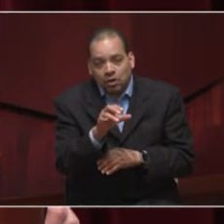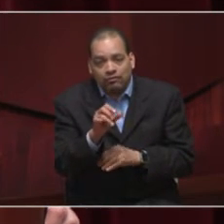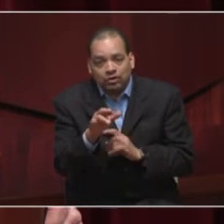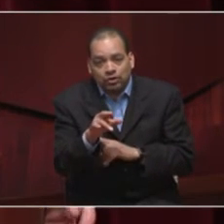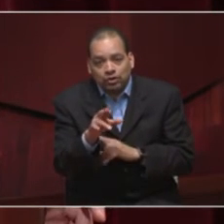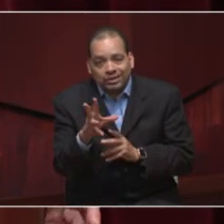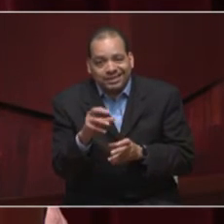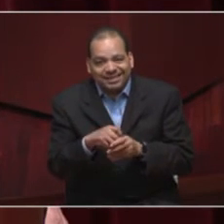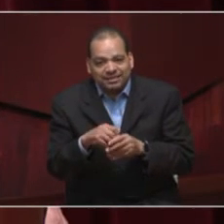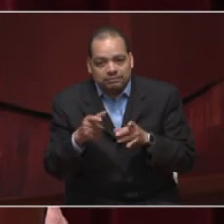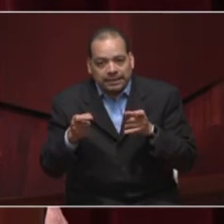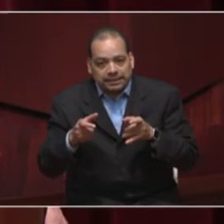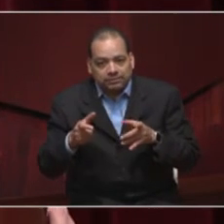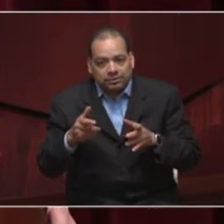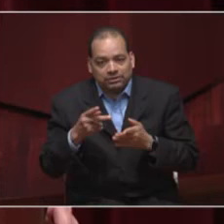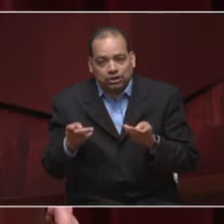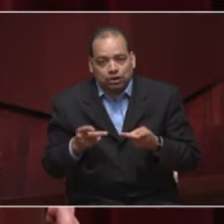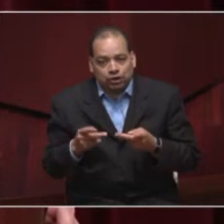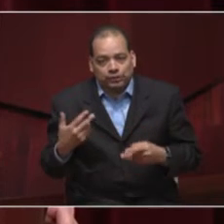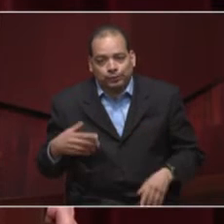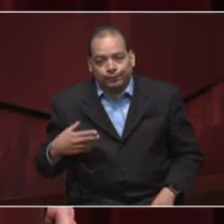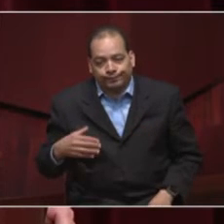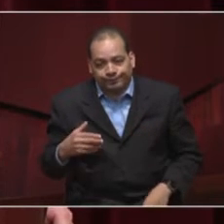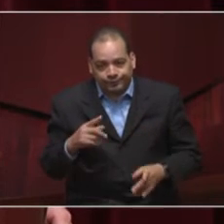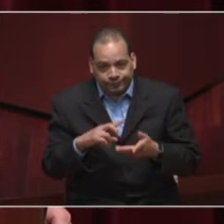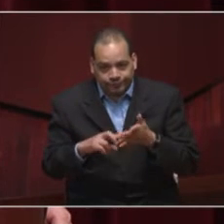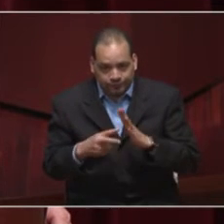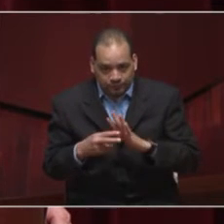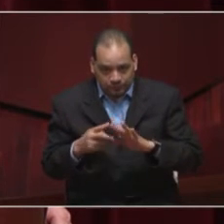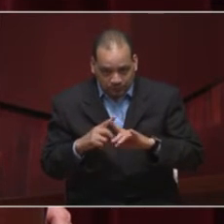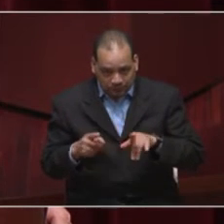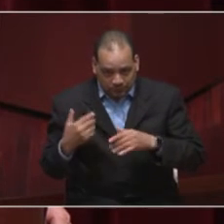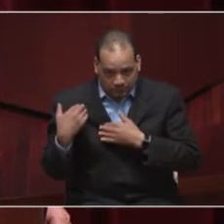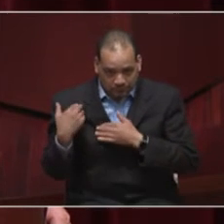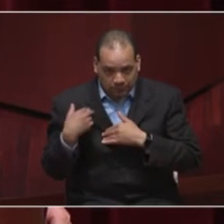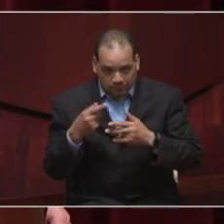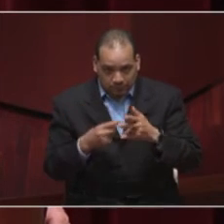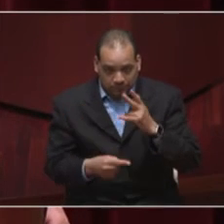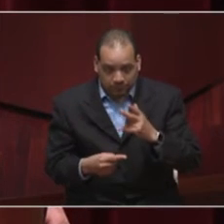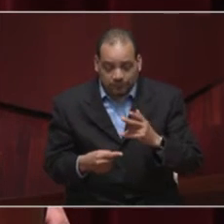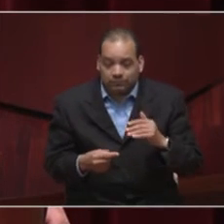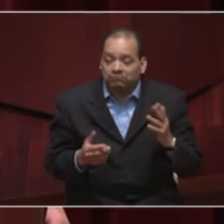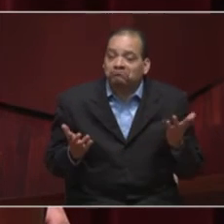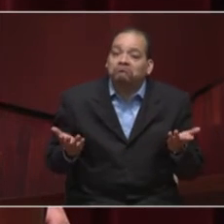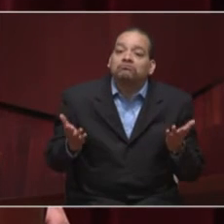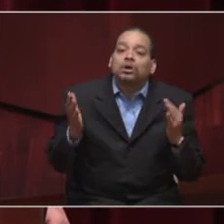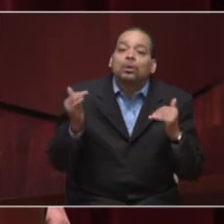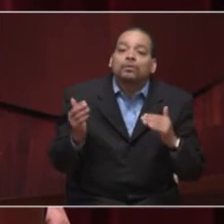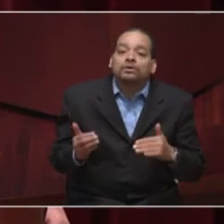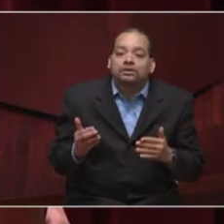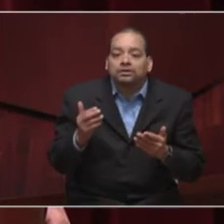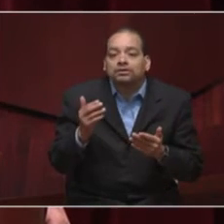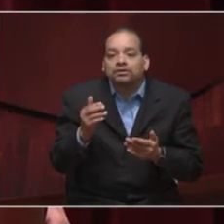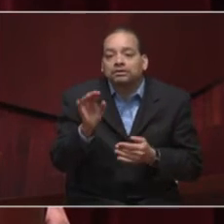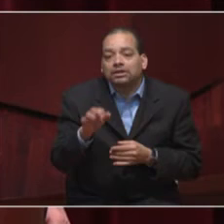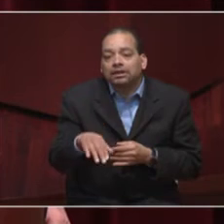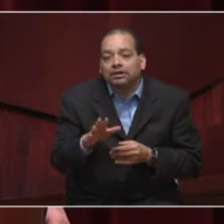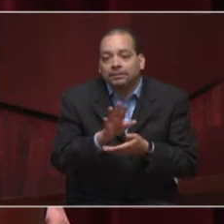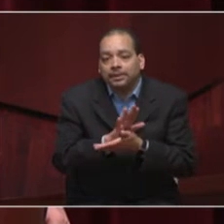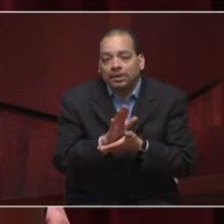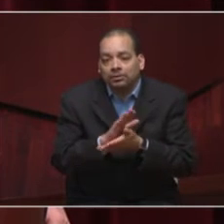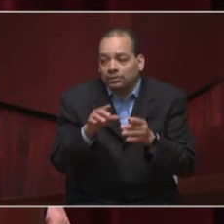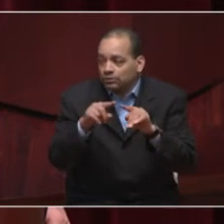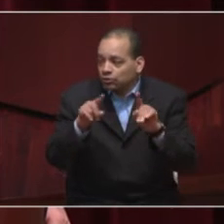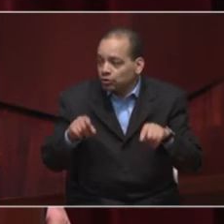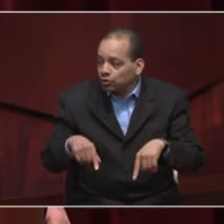Why I was concerned. And that's the thing. And then hopefully, if you review the fly sheet and you look at it and look at the responsibilities it'll become clear